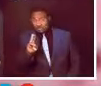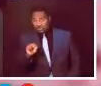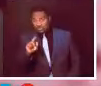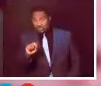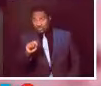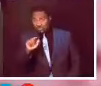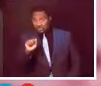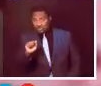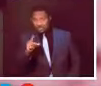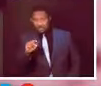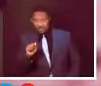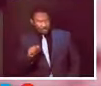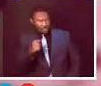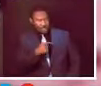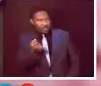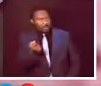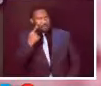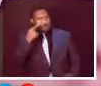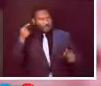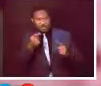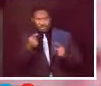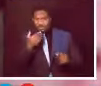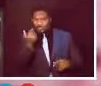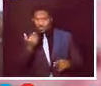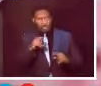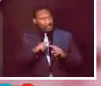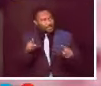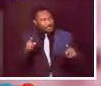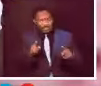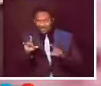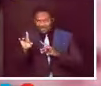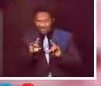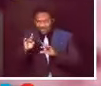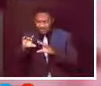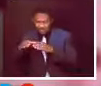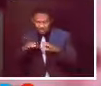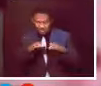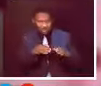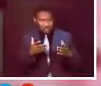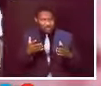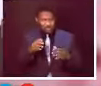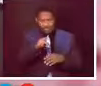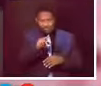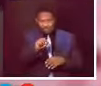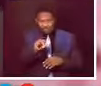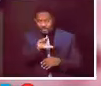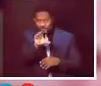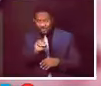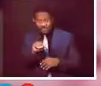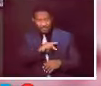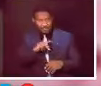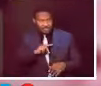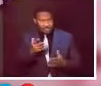person. But the reality of the composition of the Pan-African Parliament is this, that it is